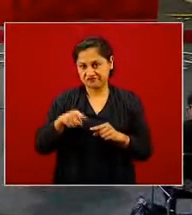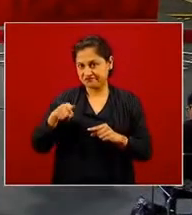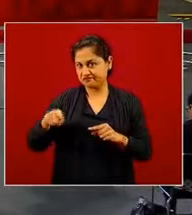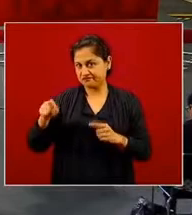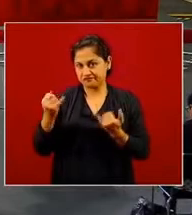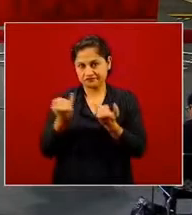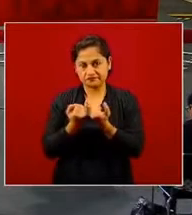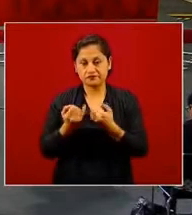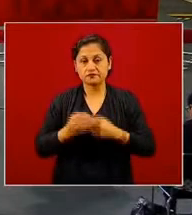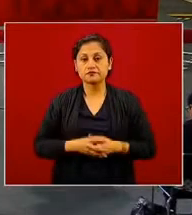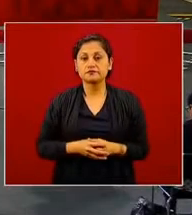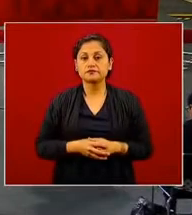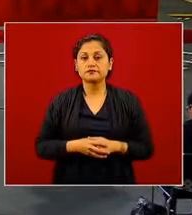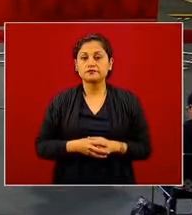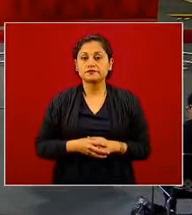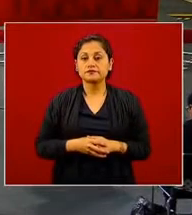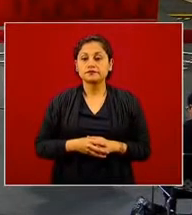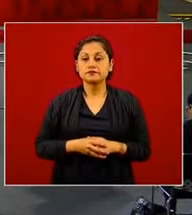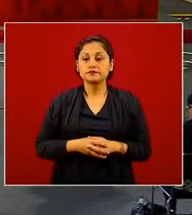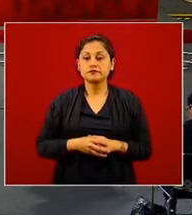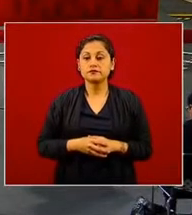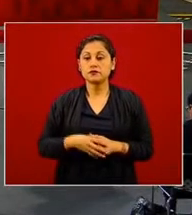very similar.